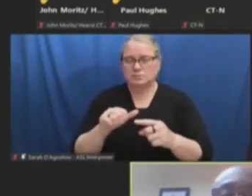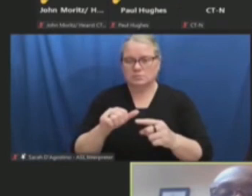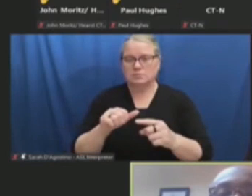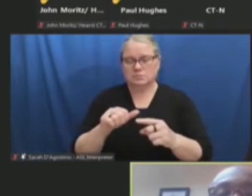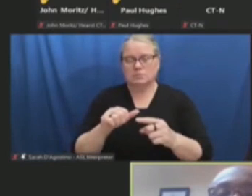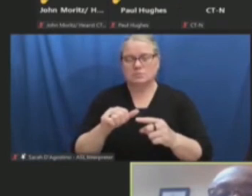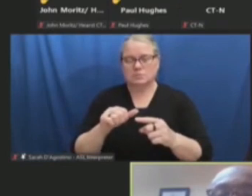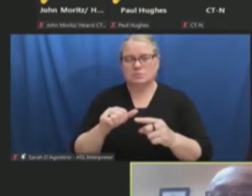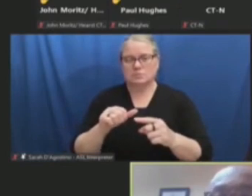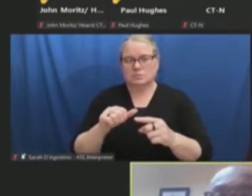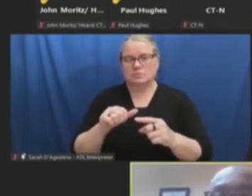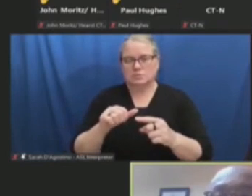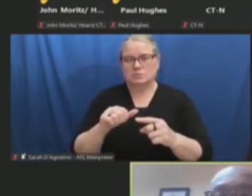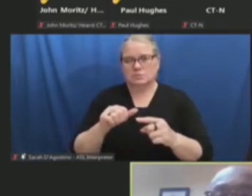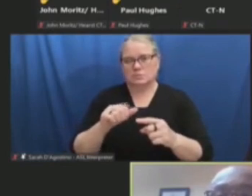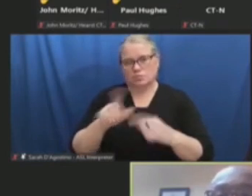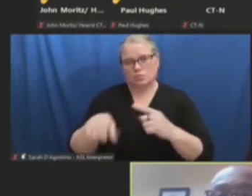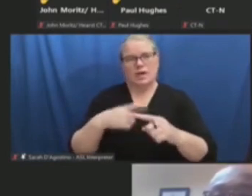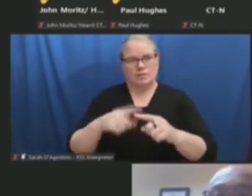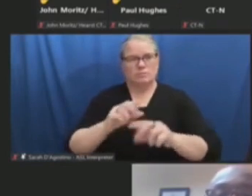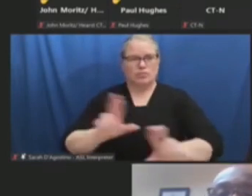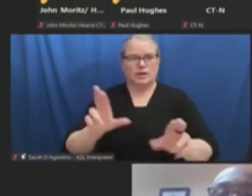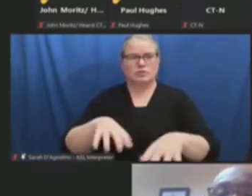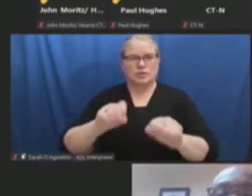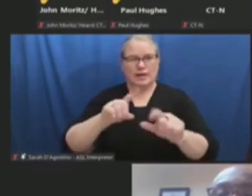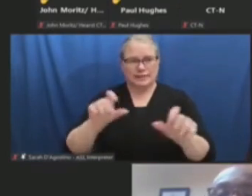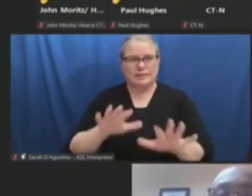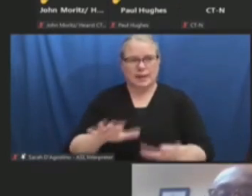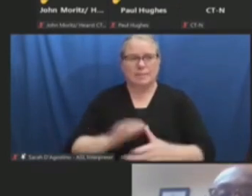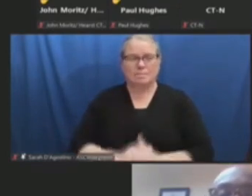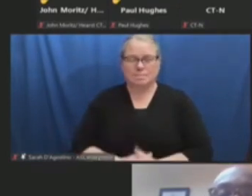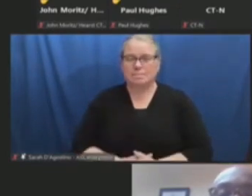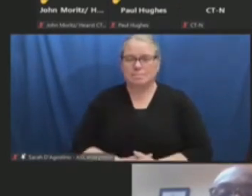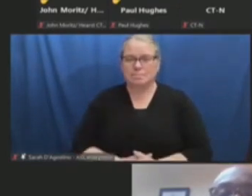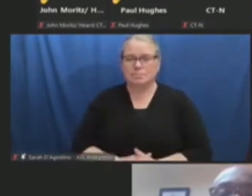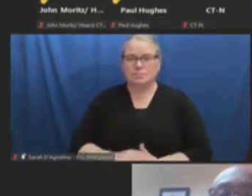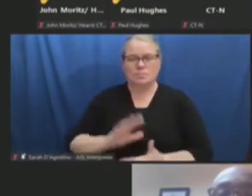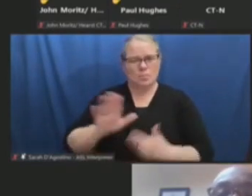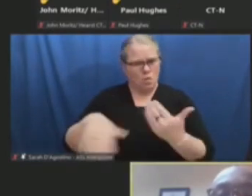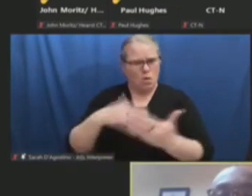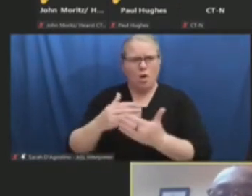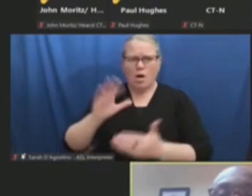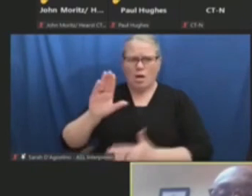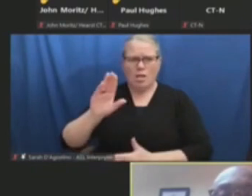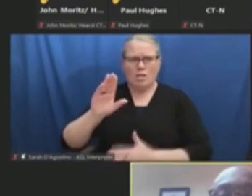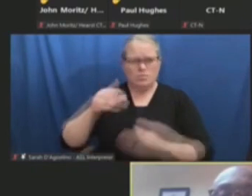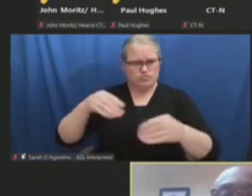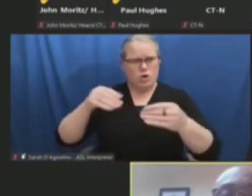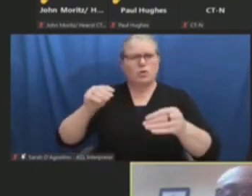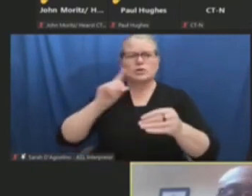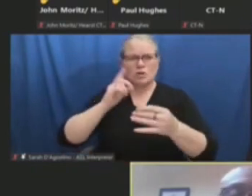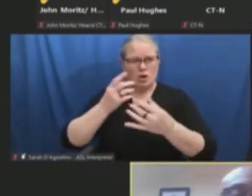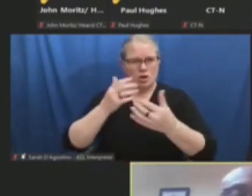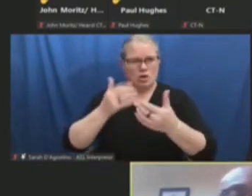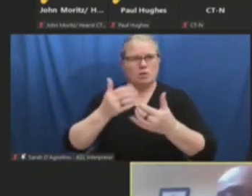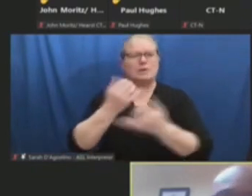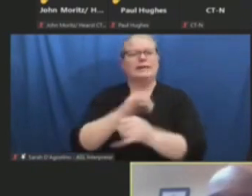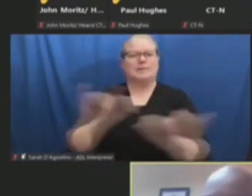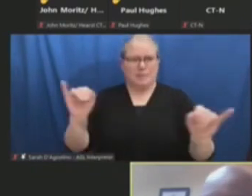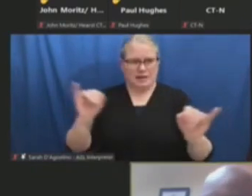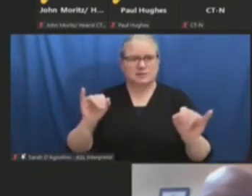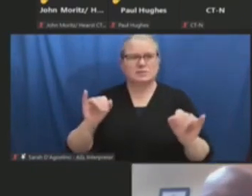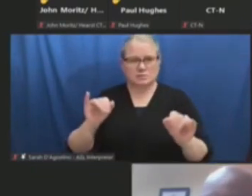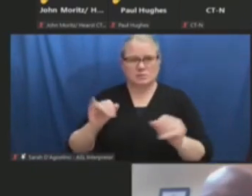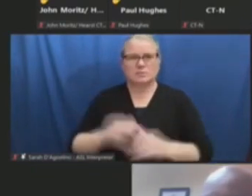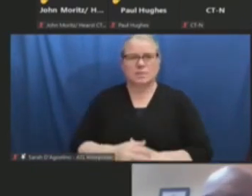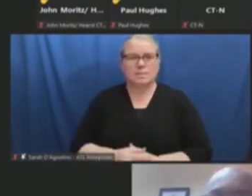are prepared to take the exam. Okay, all of our brokers are independent, are independent agents of, for the industry.